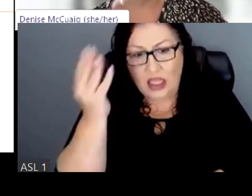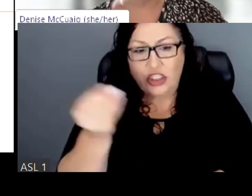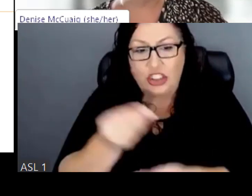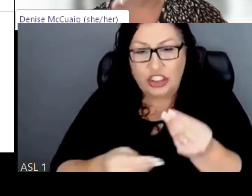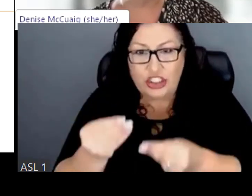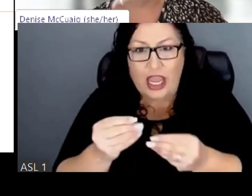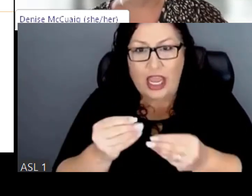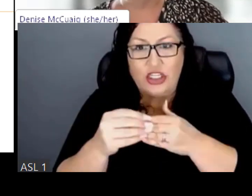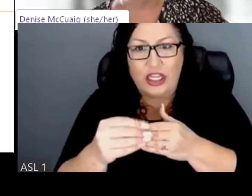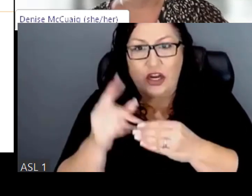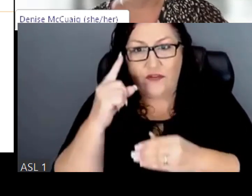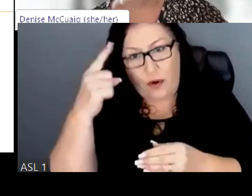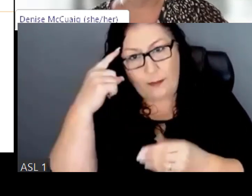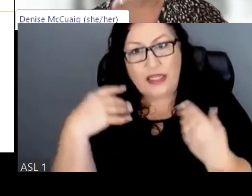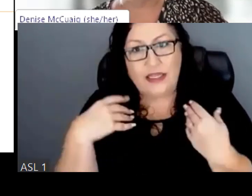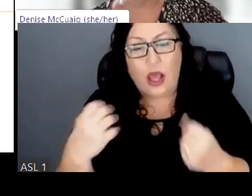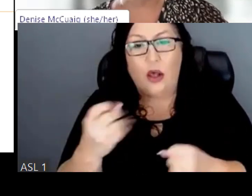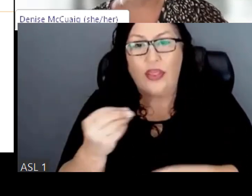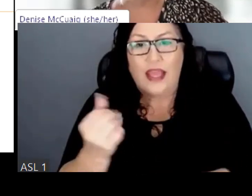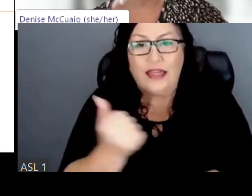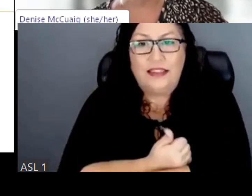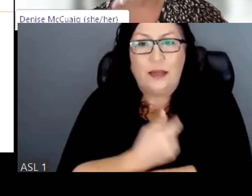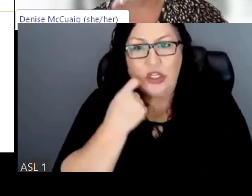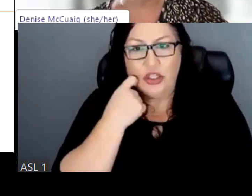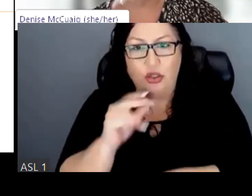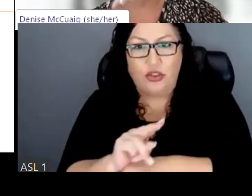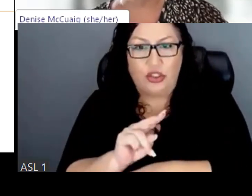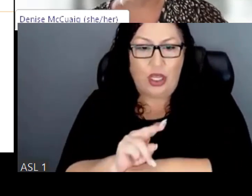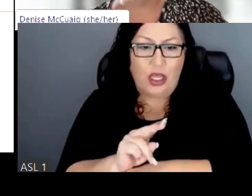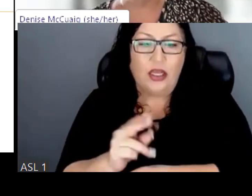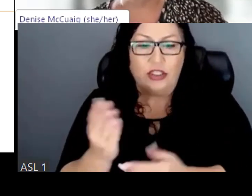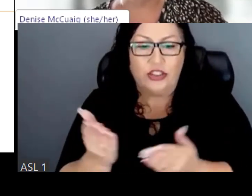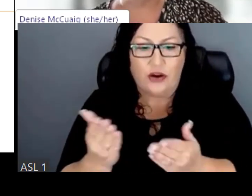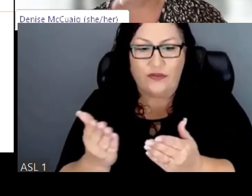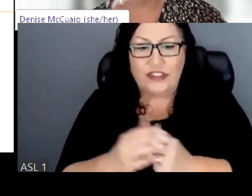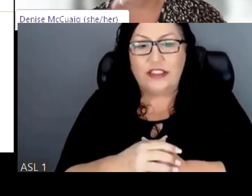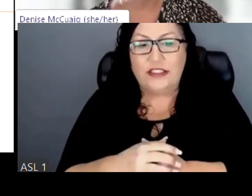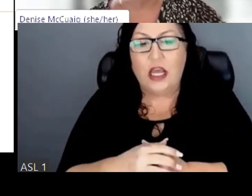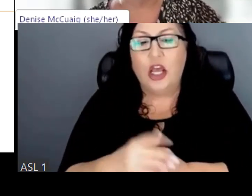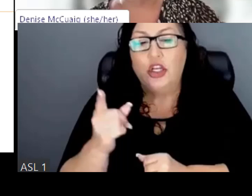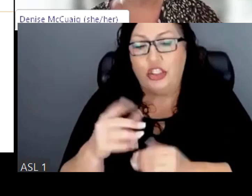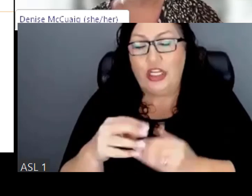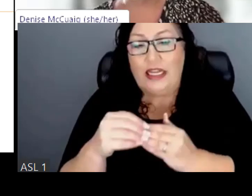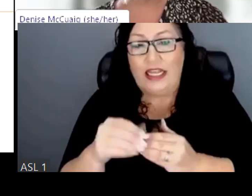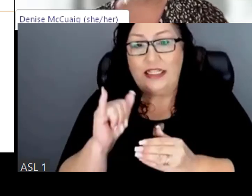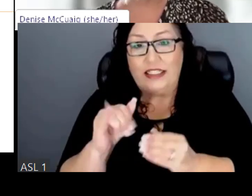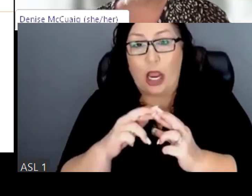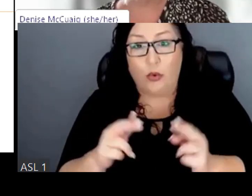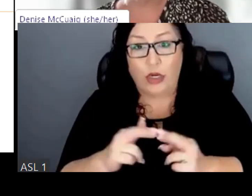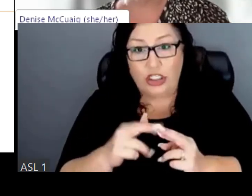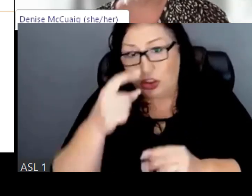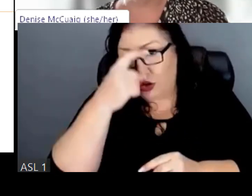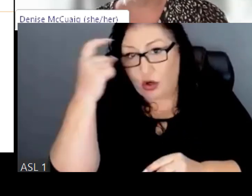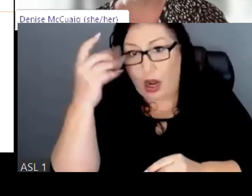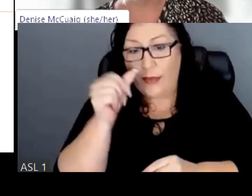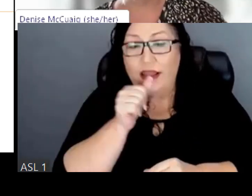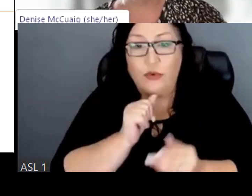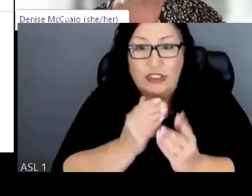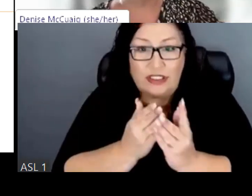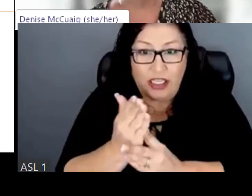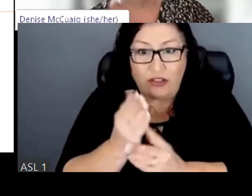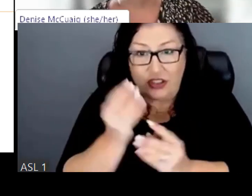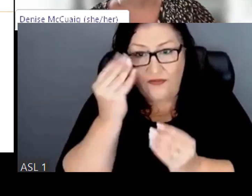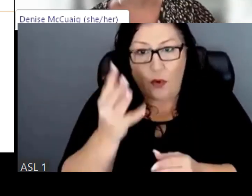knowledge exchange leader for mental health and substance use services in Fraser Health, where she leads that region's Trauma